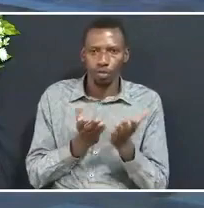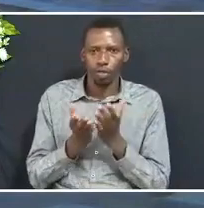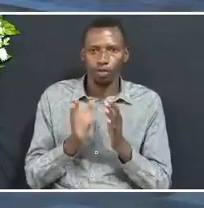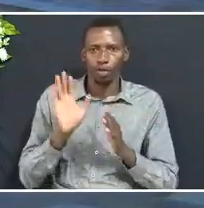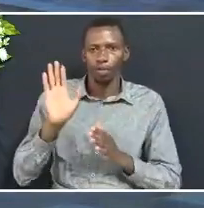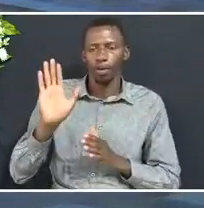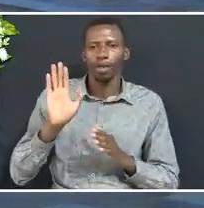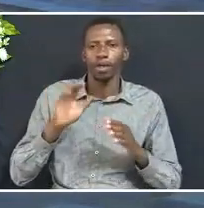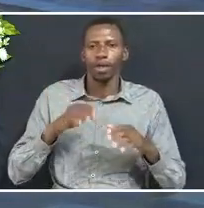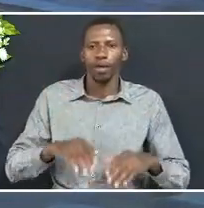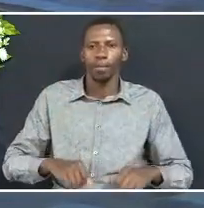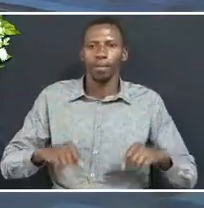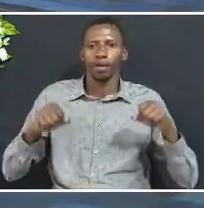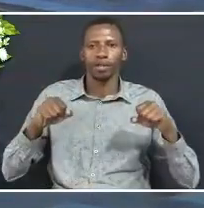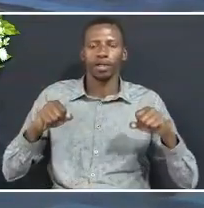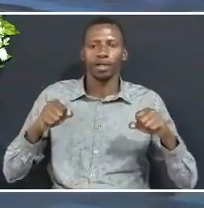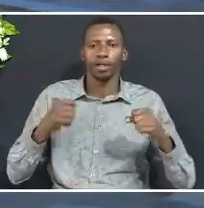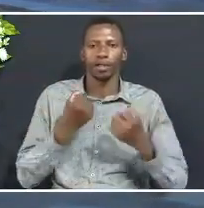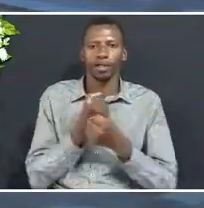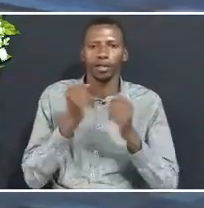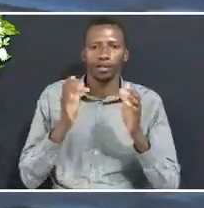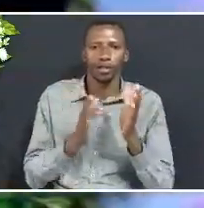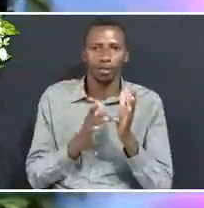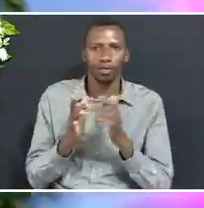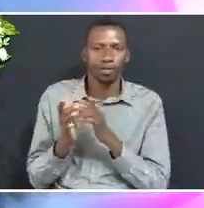and savior Jesus Christ.